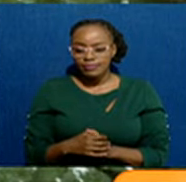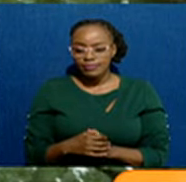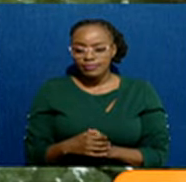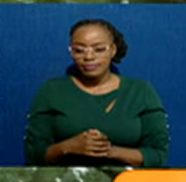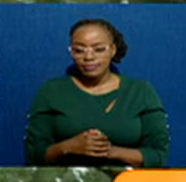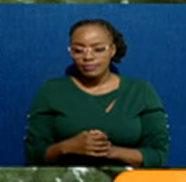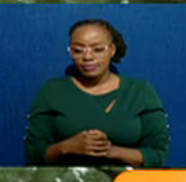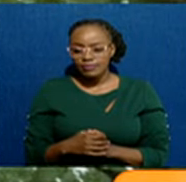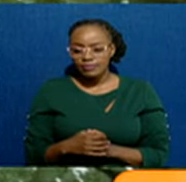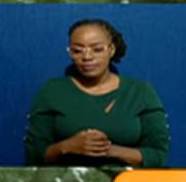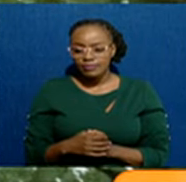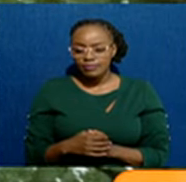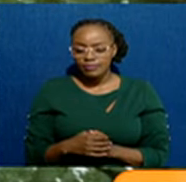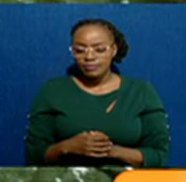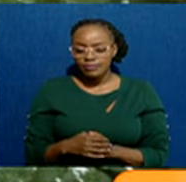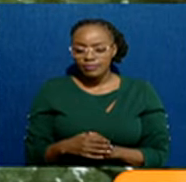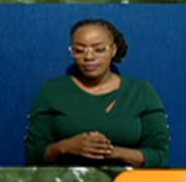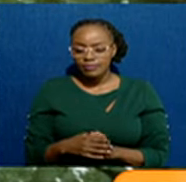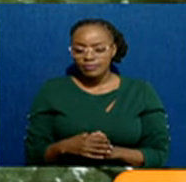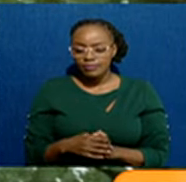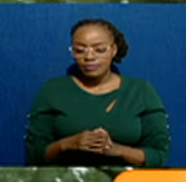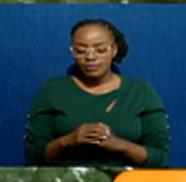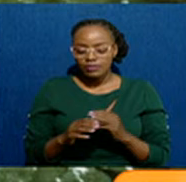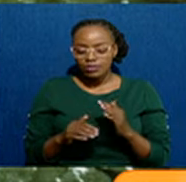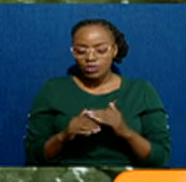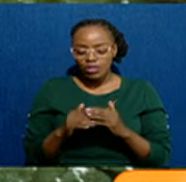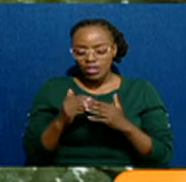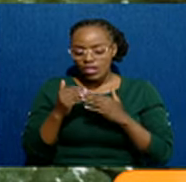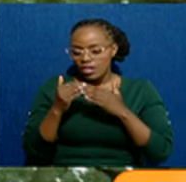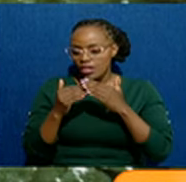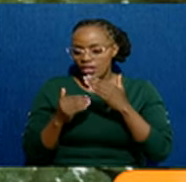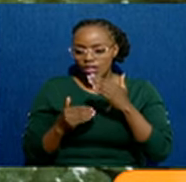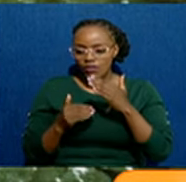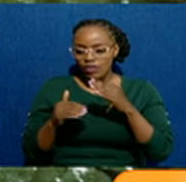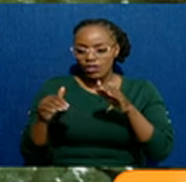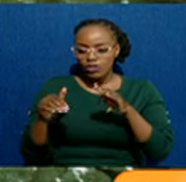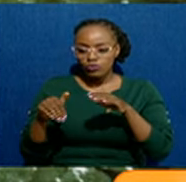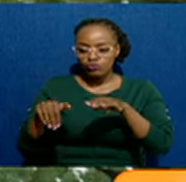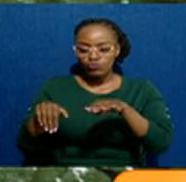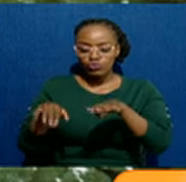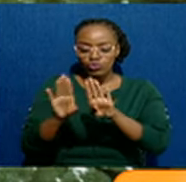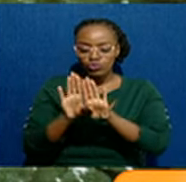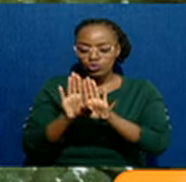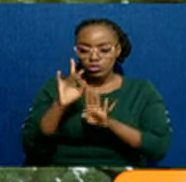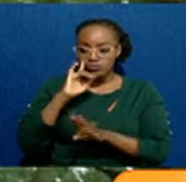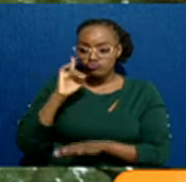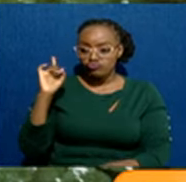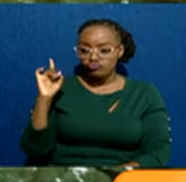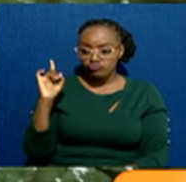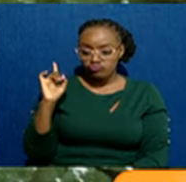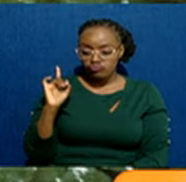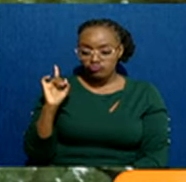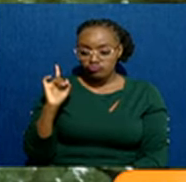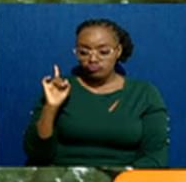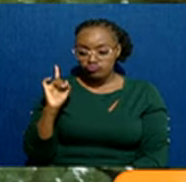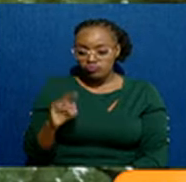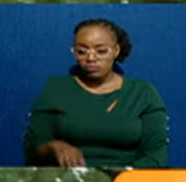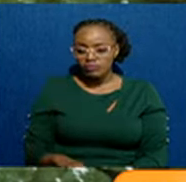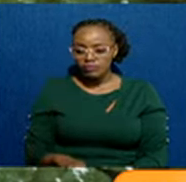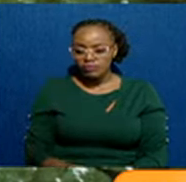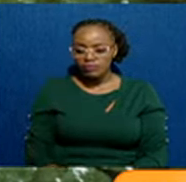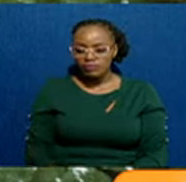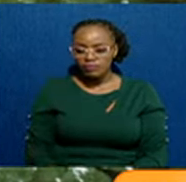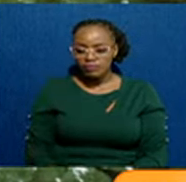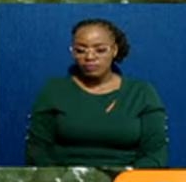School, Chepkwel Primary School, Kosile Primary School, and Ngaratuko Primary School. Ngaratuko Primary School